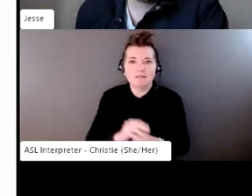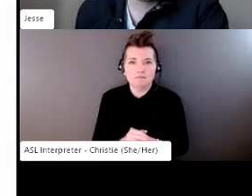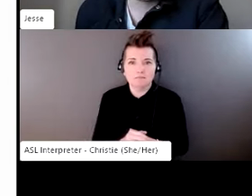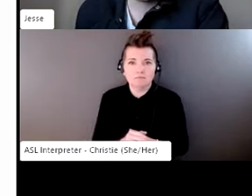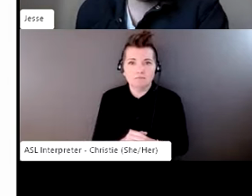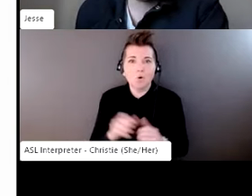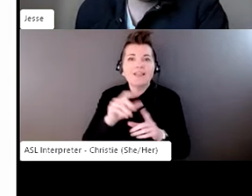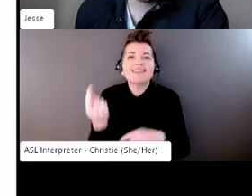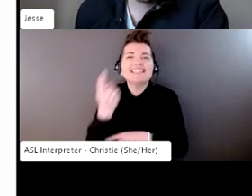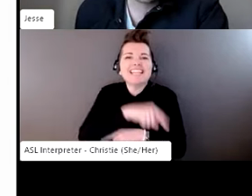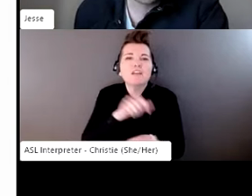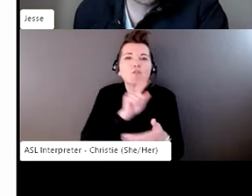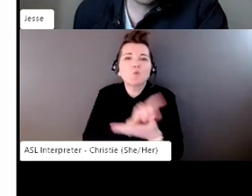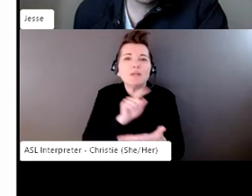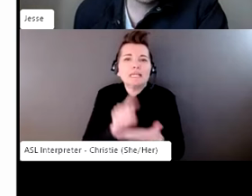Monday,